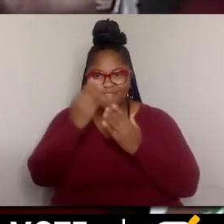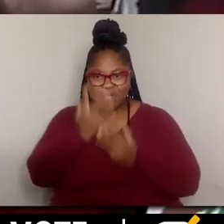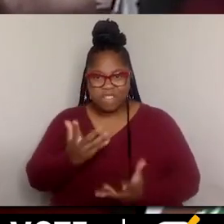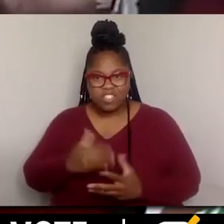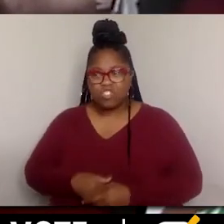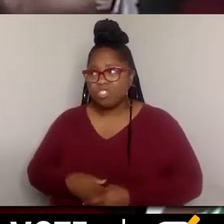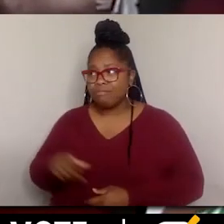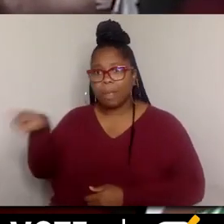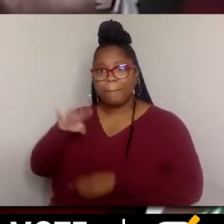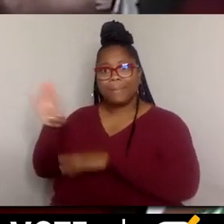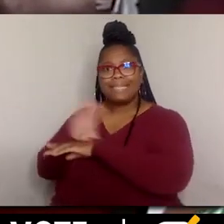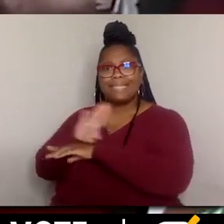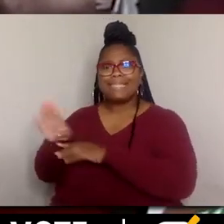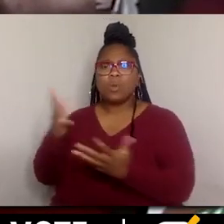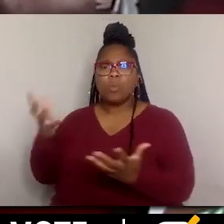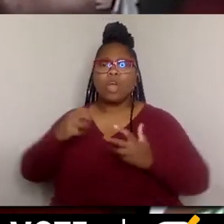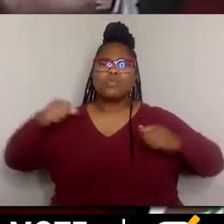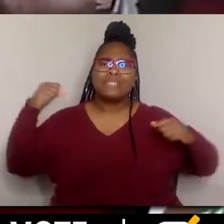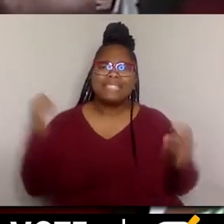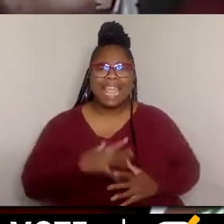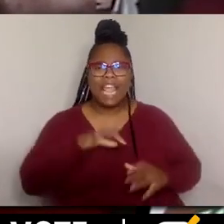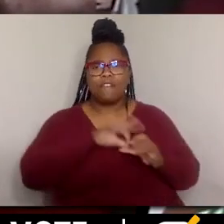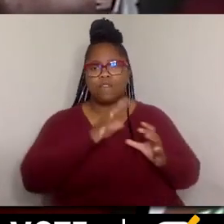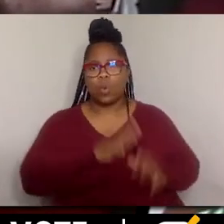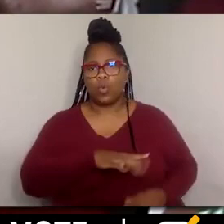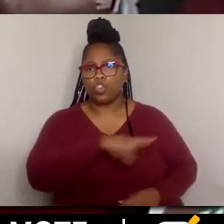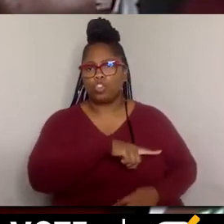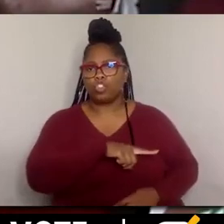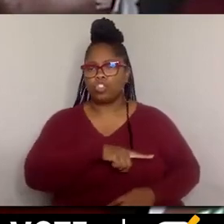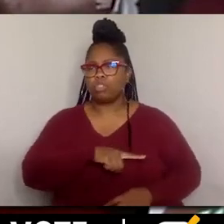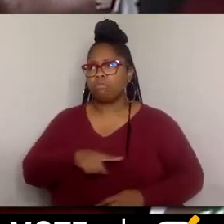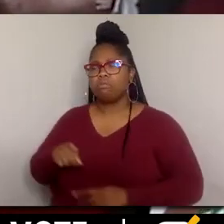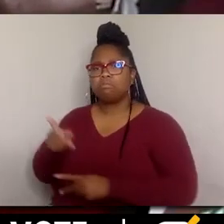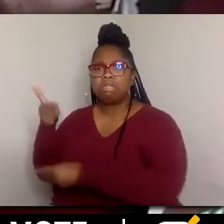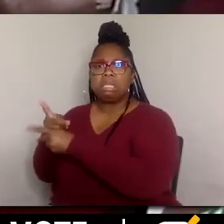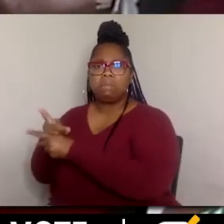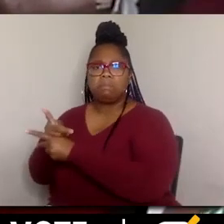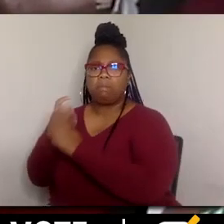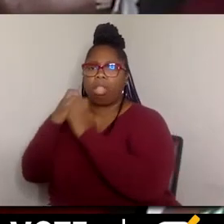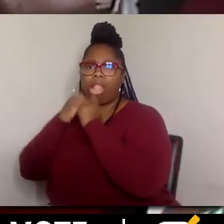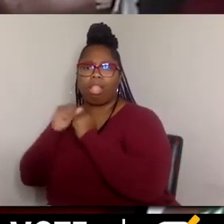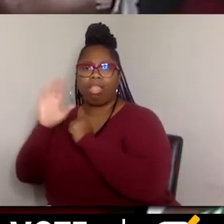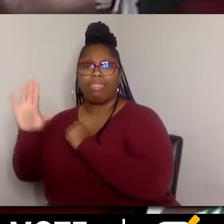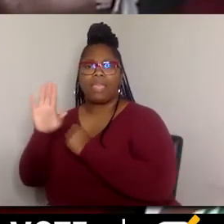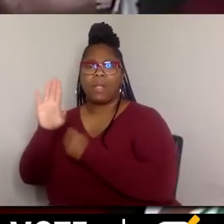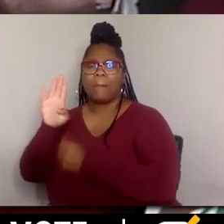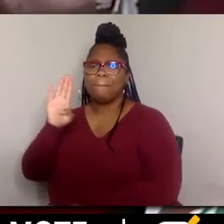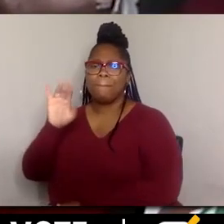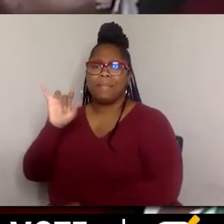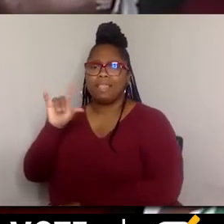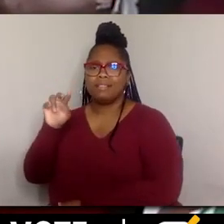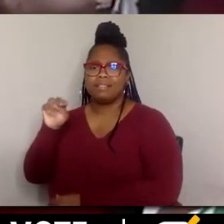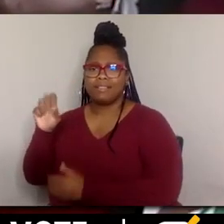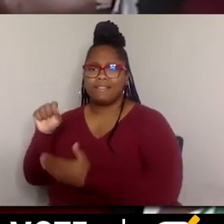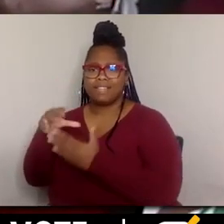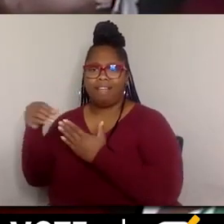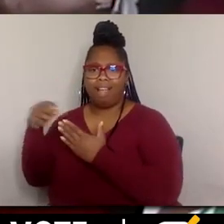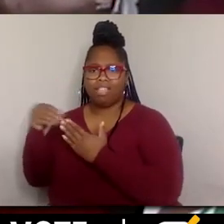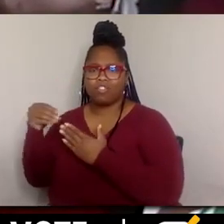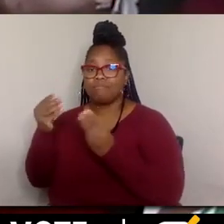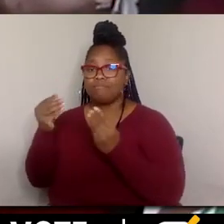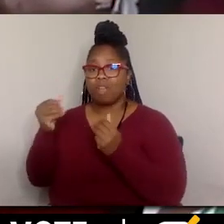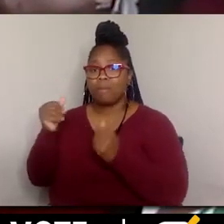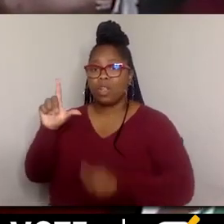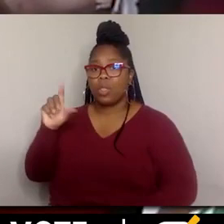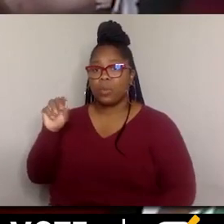anything to scare voters and defend their billions in property loopholes. A judge removed more